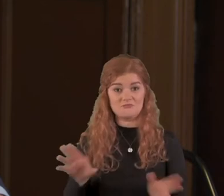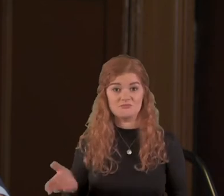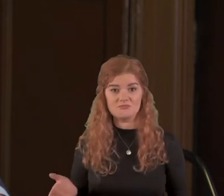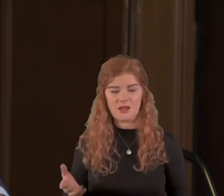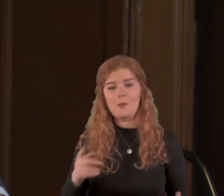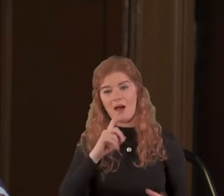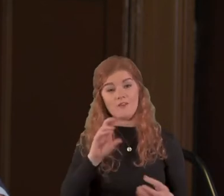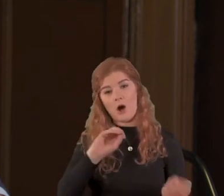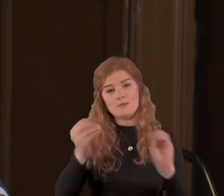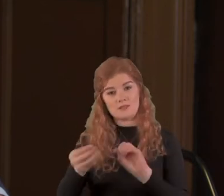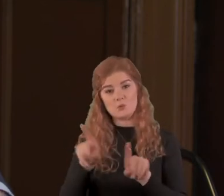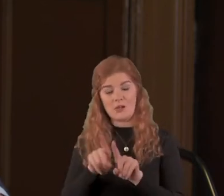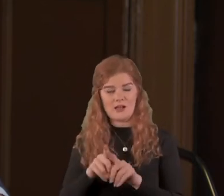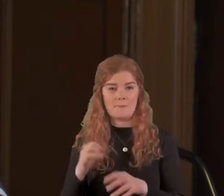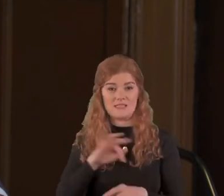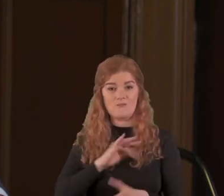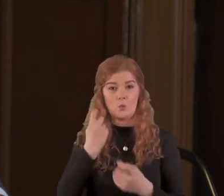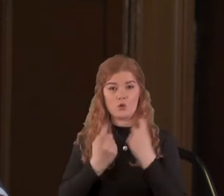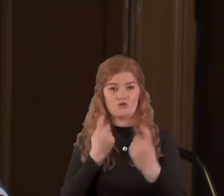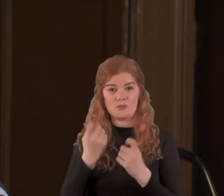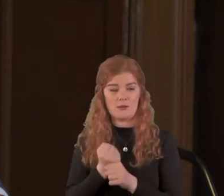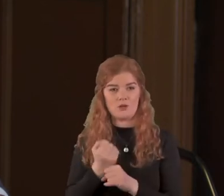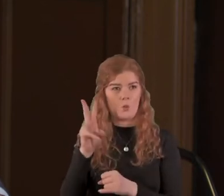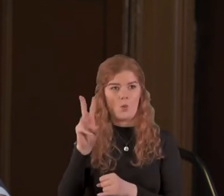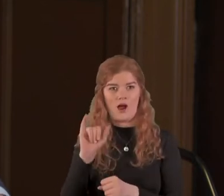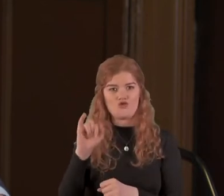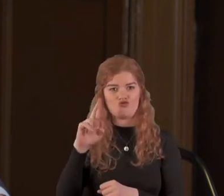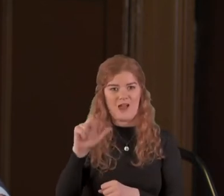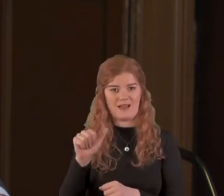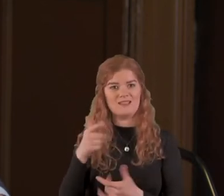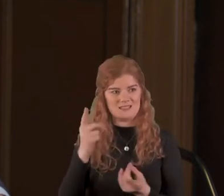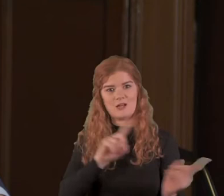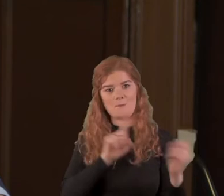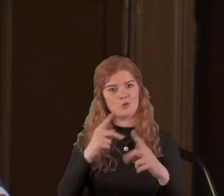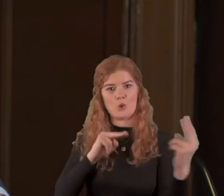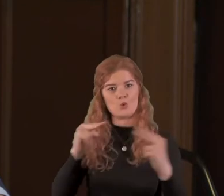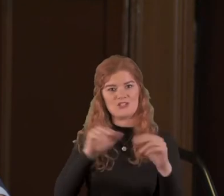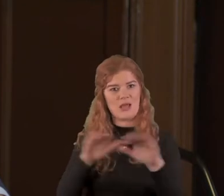parallel here. I've often wondered, why the IRA came to the negotiating table